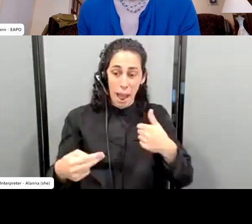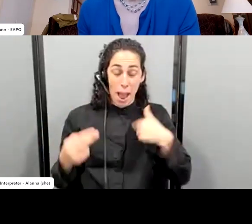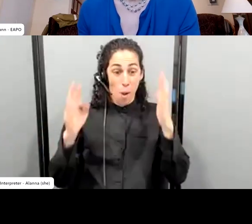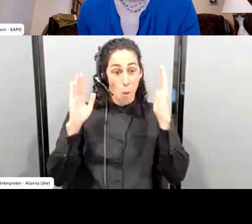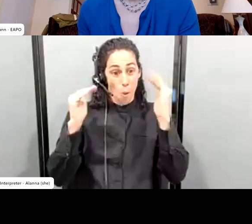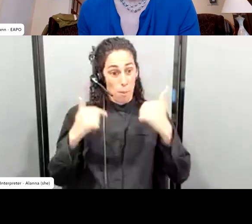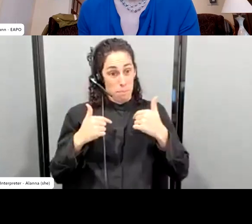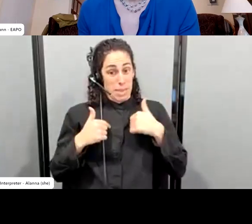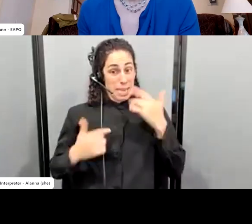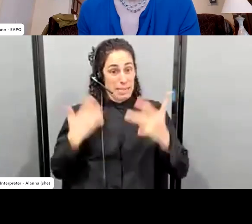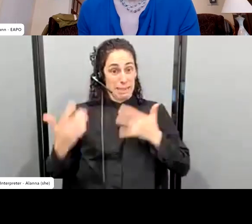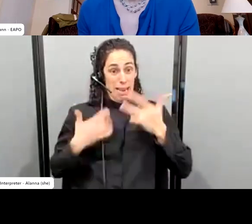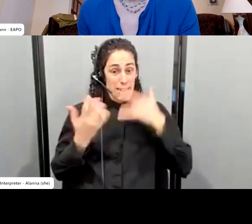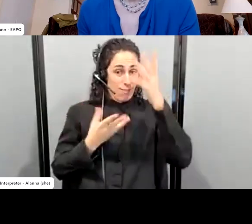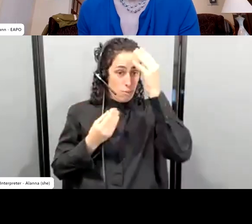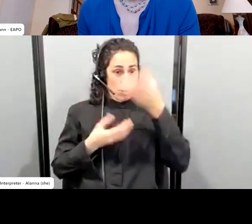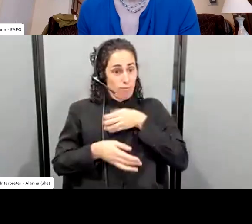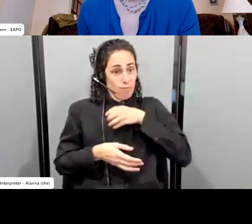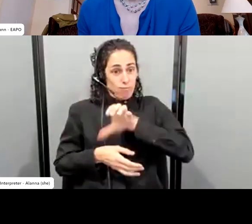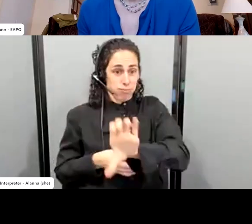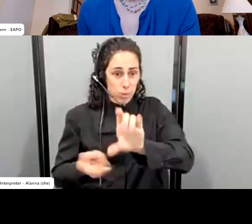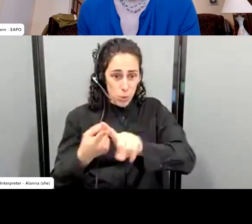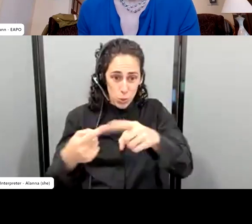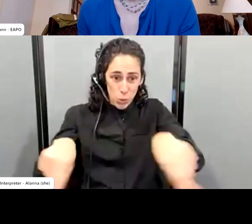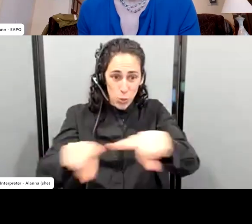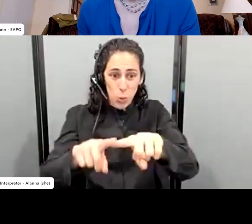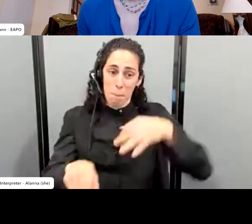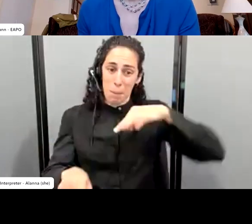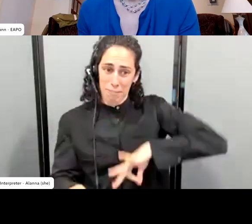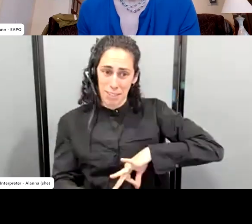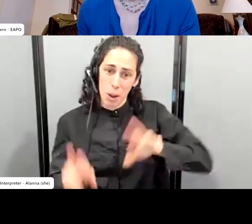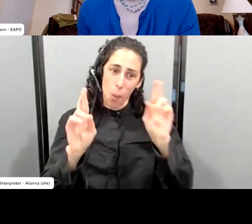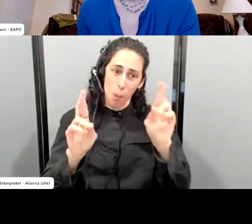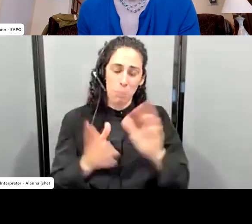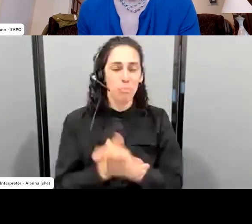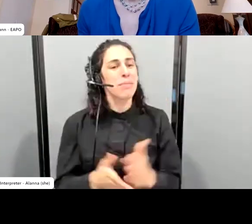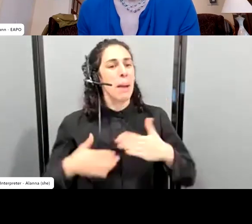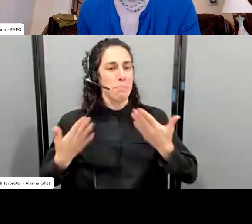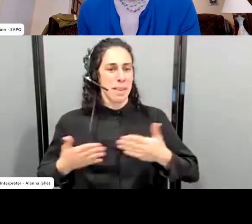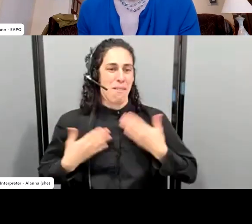Absolutely. Thank you. Thank you so much, everyone, and happy holidays. Bye.